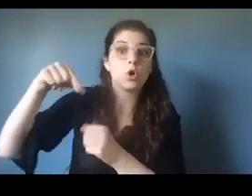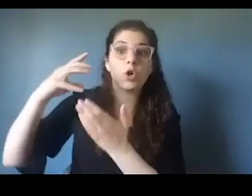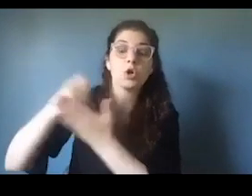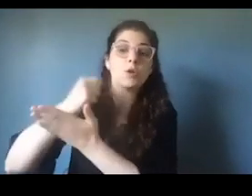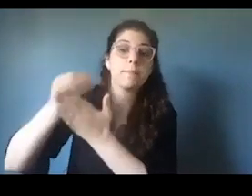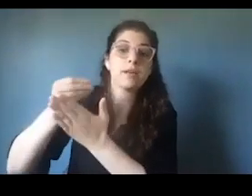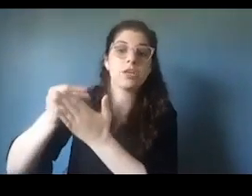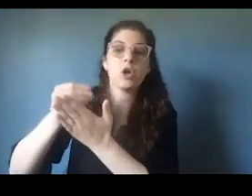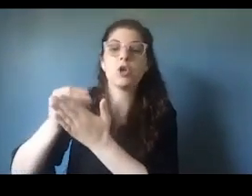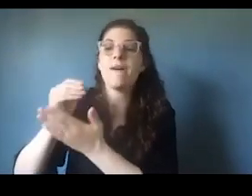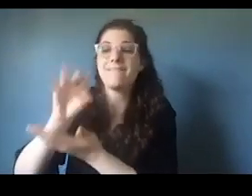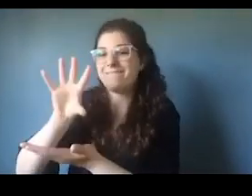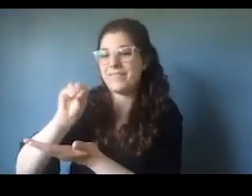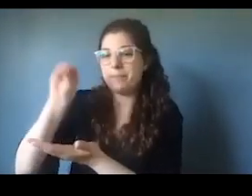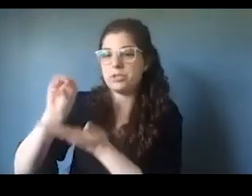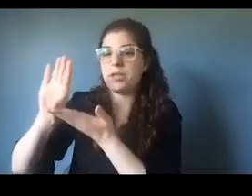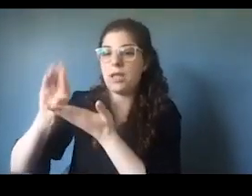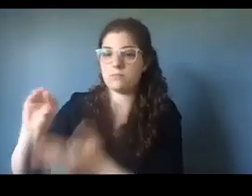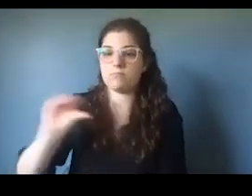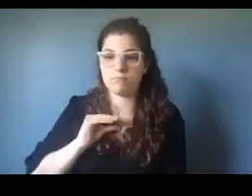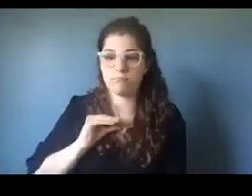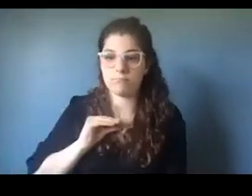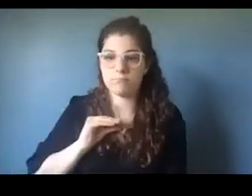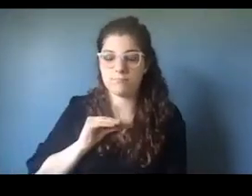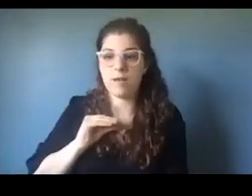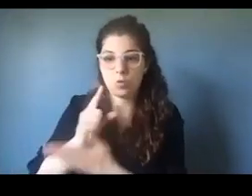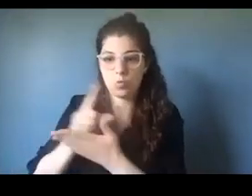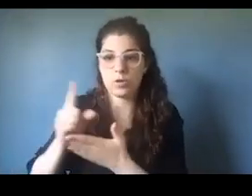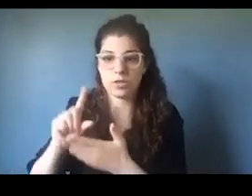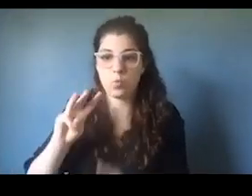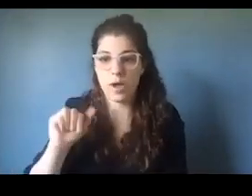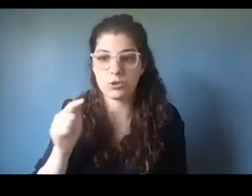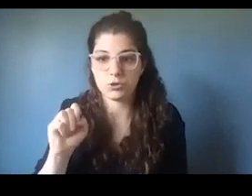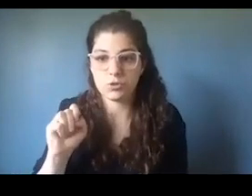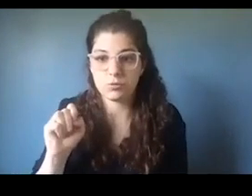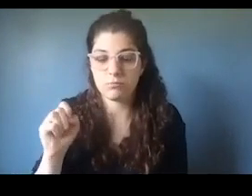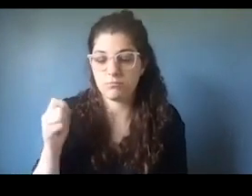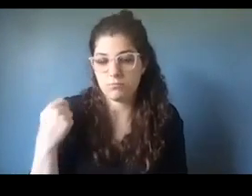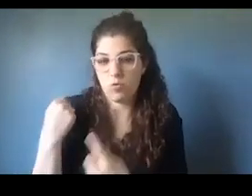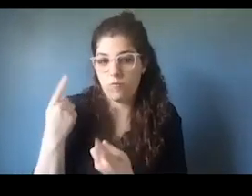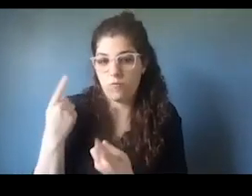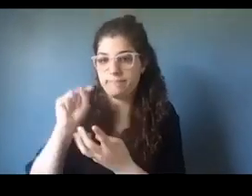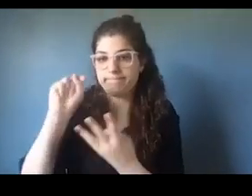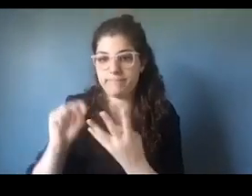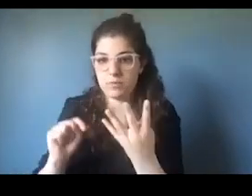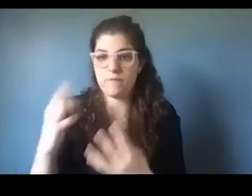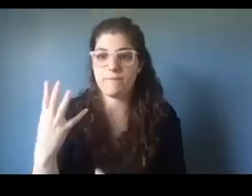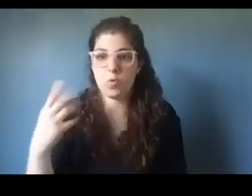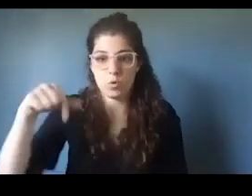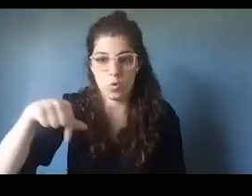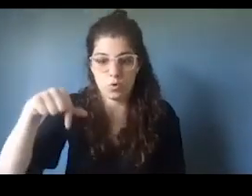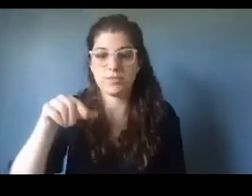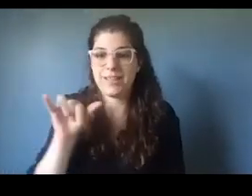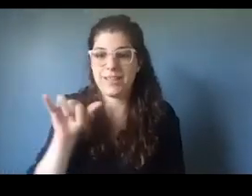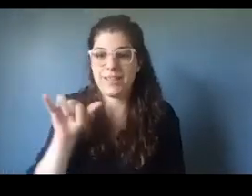get roughly 50% of the weekly wage that you earned over those four quarters. And that's your